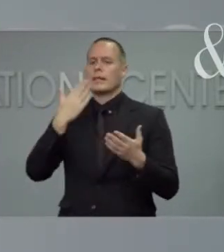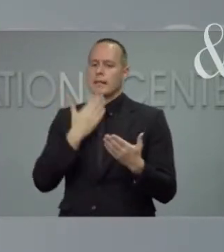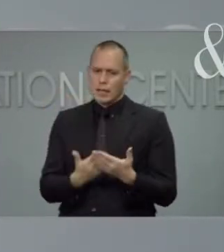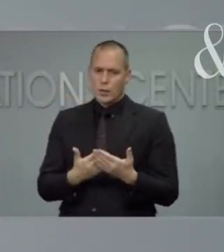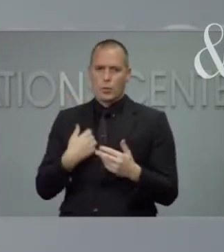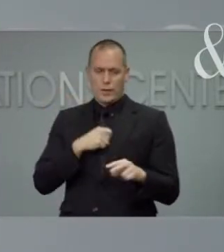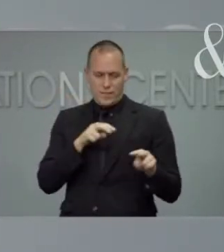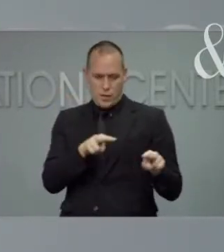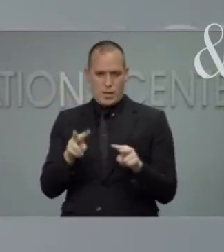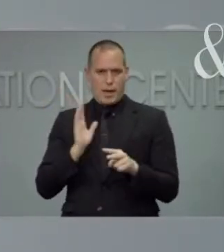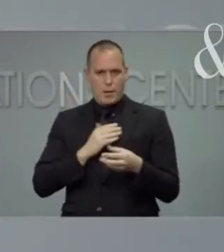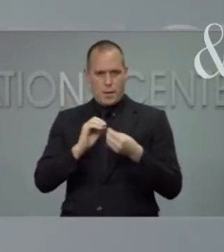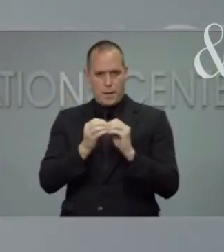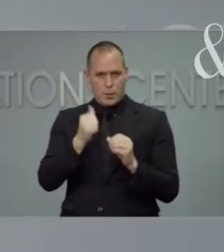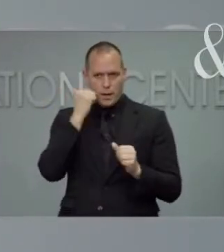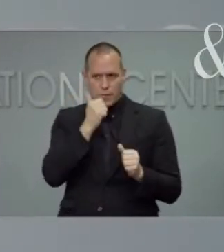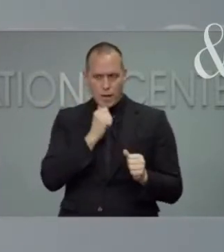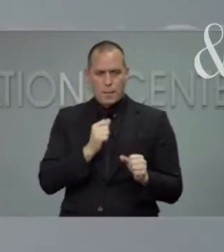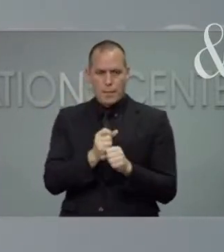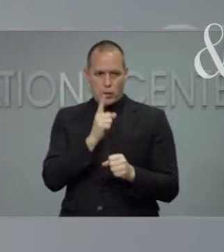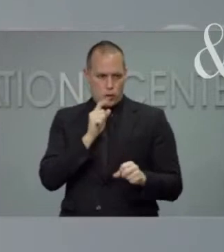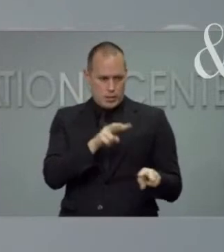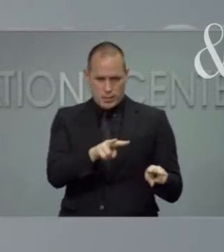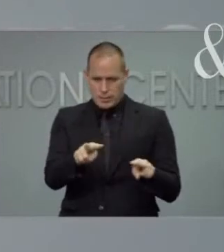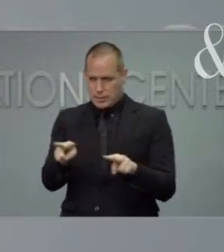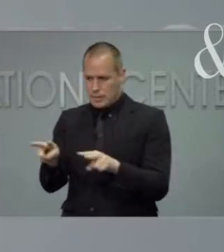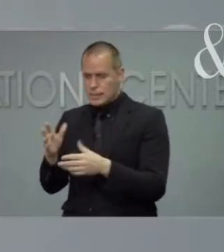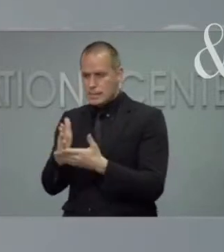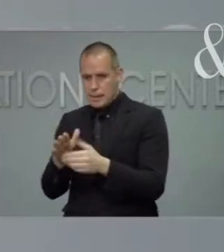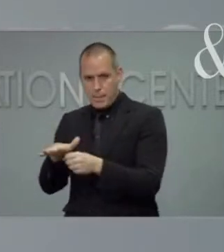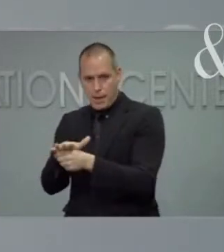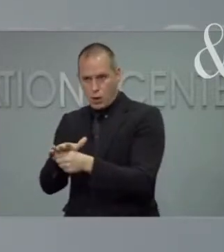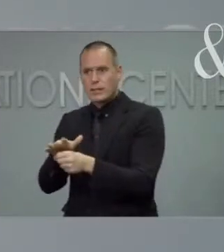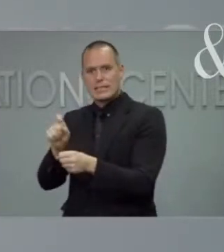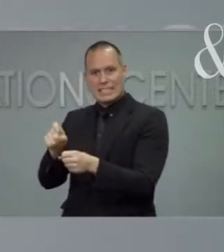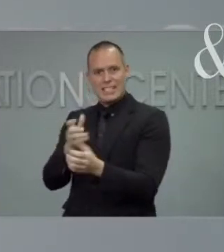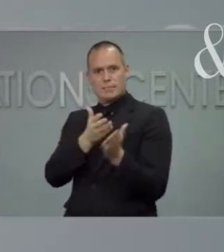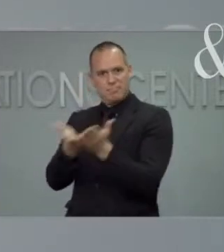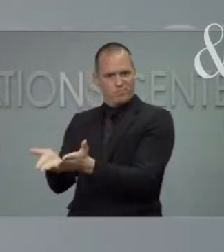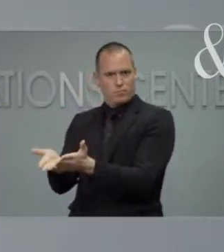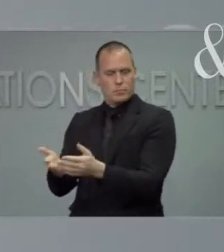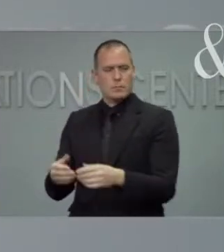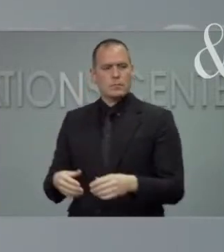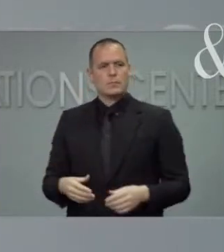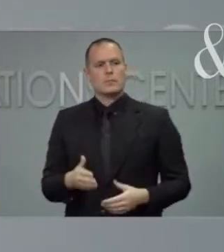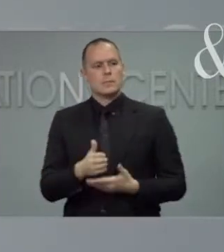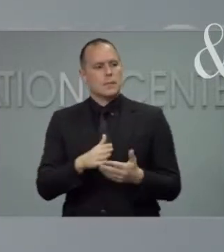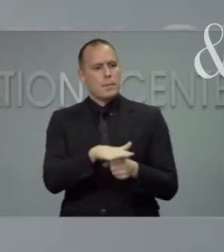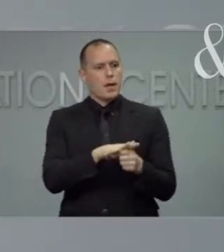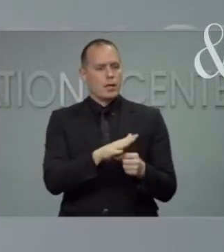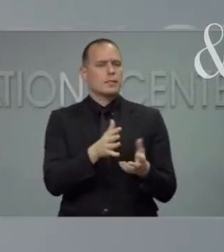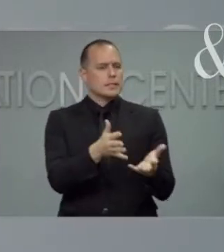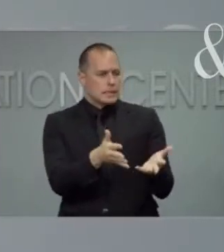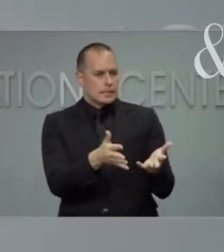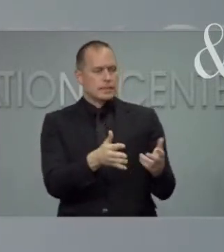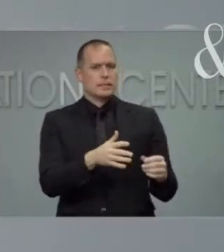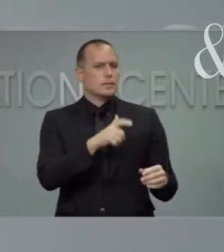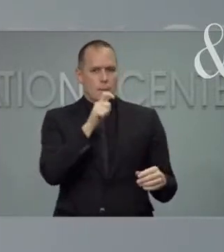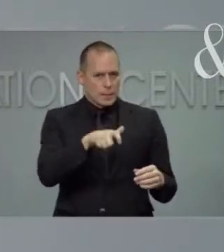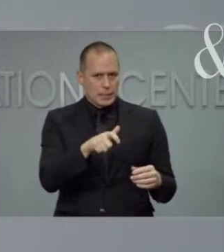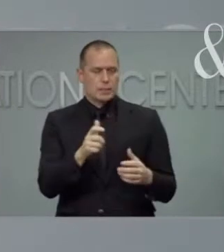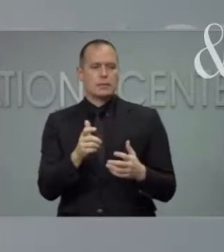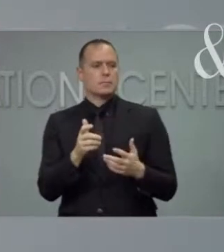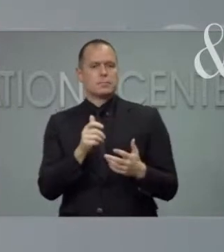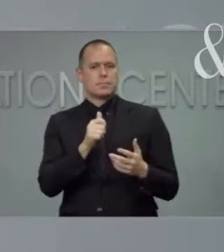day. We are making sure that we can get vaccine out, as the governor said many times, fast and fair. As we went into